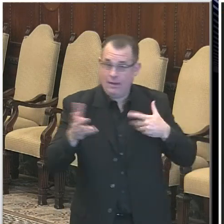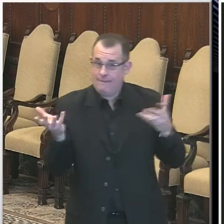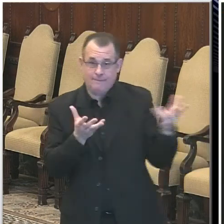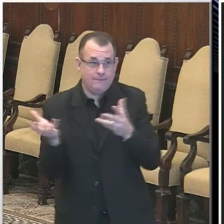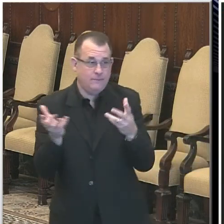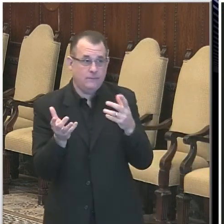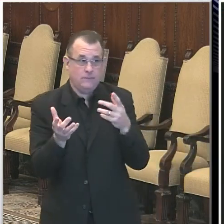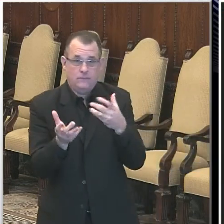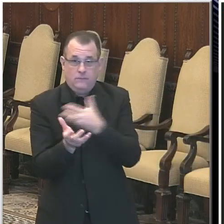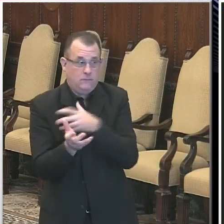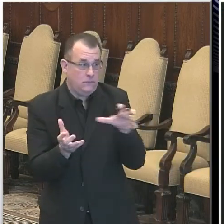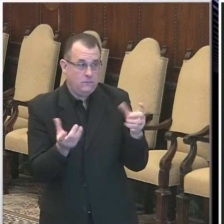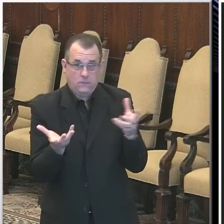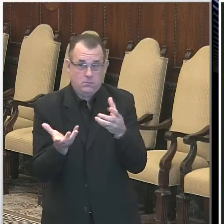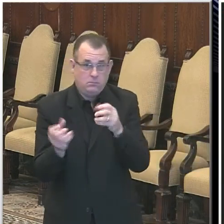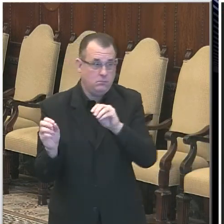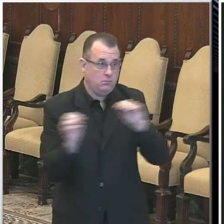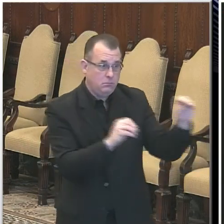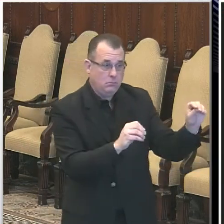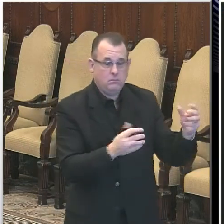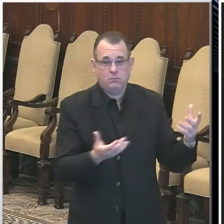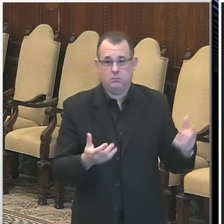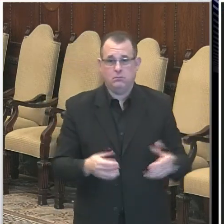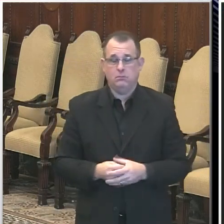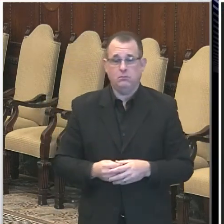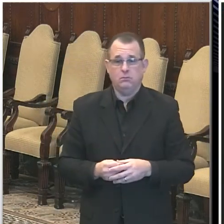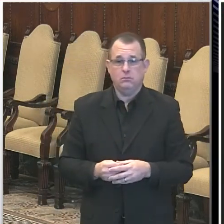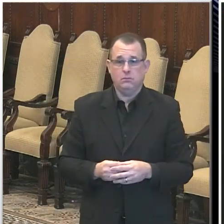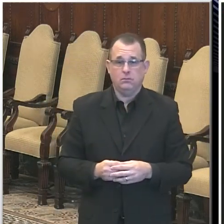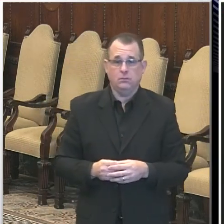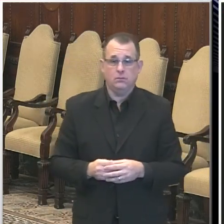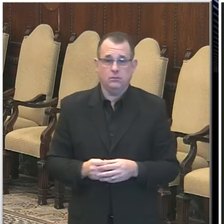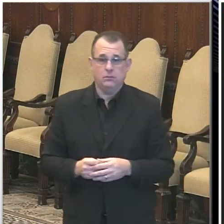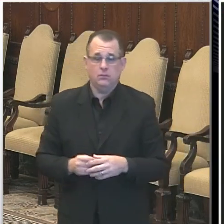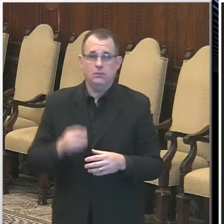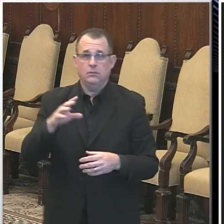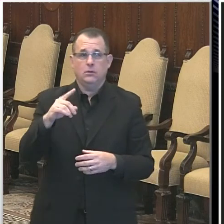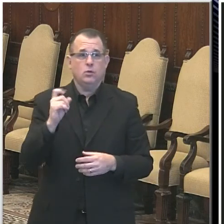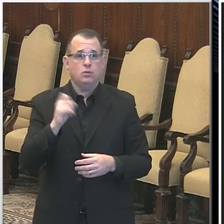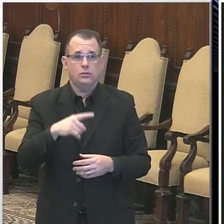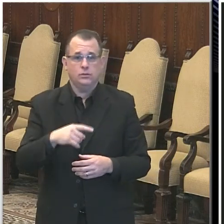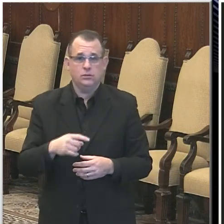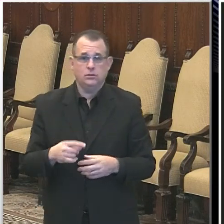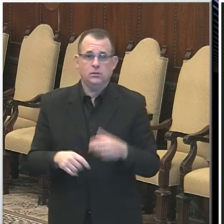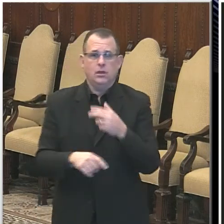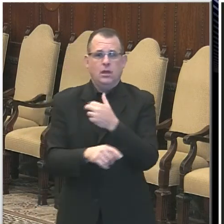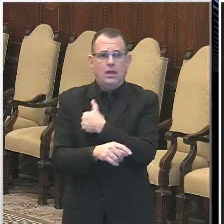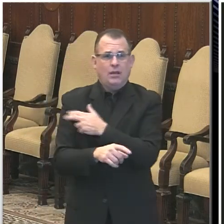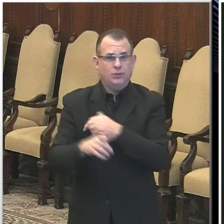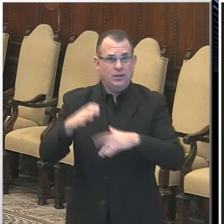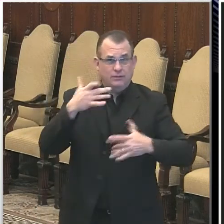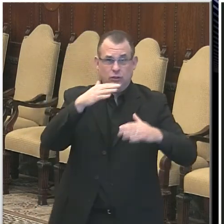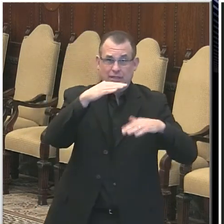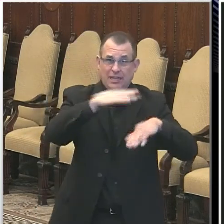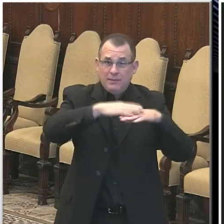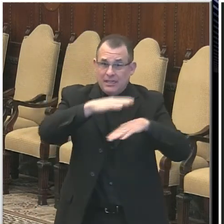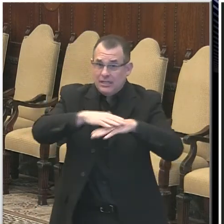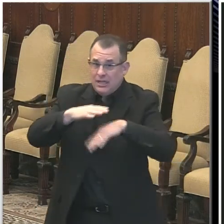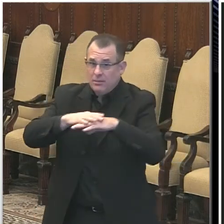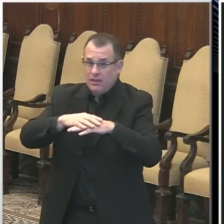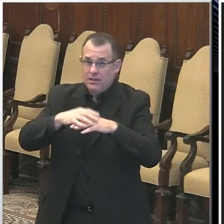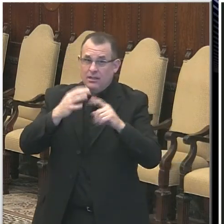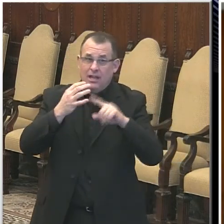Well, given the hospitals kind of reaching the limit, how soon will we see the Leocore Center being